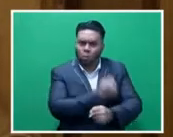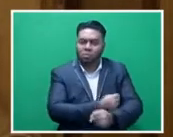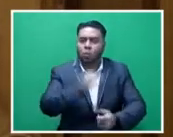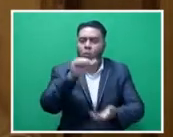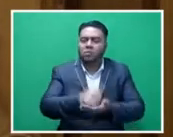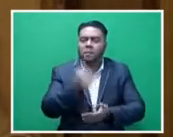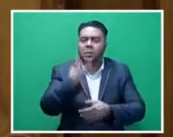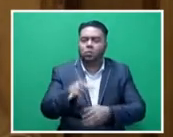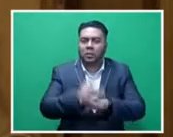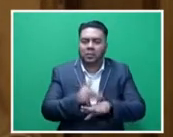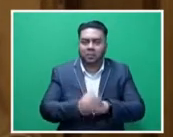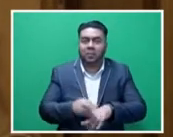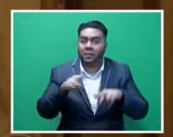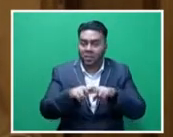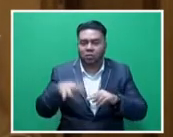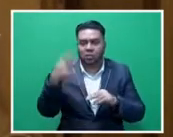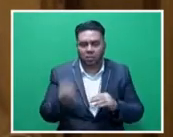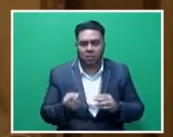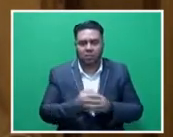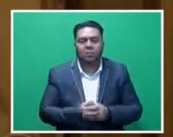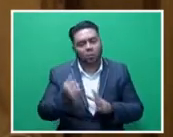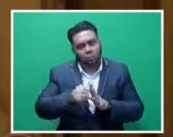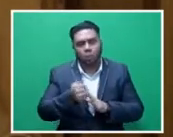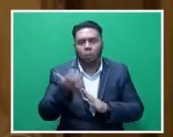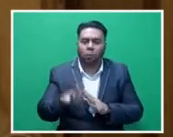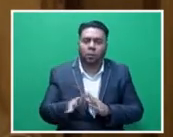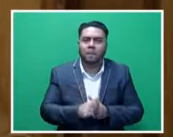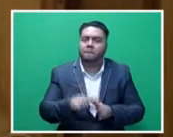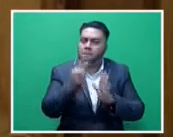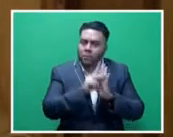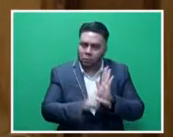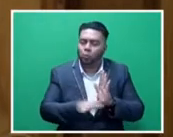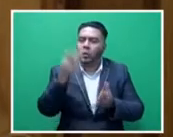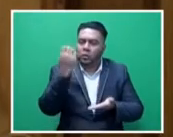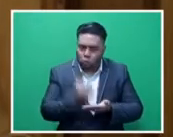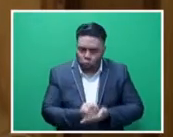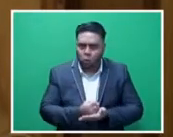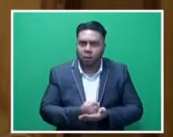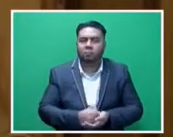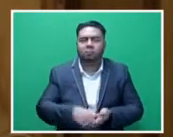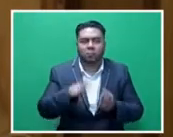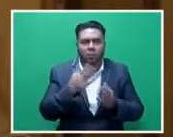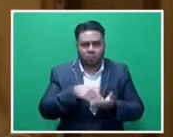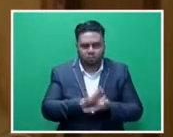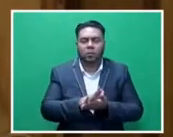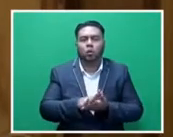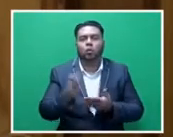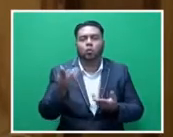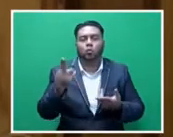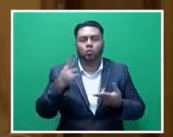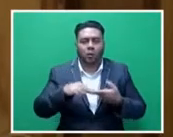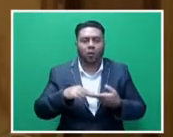persons with disability, Fiji has also begun revising its policy to ensure our compliance to the ratified UN Convention.